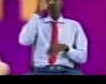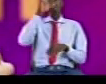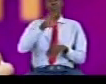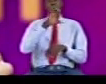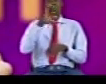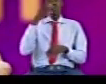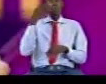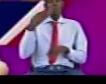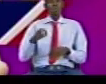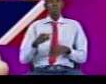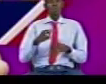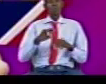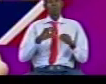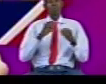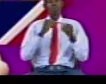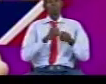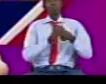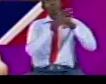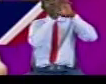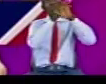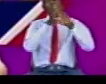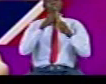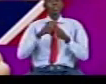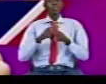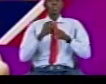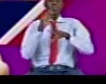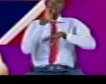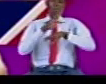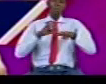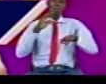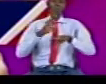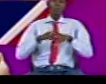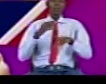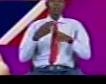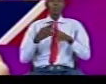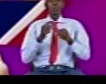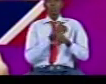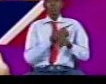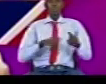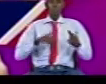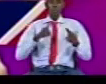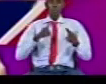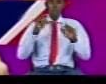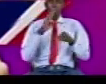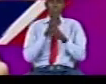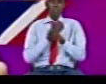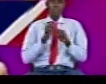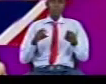Call upon the name of the Lord. You can be saved even now.